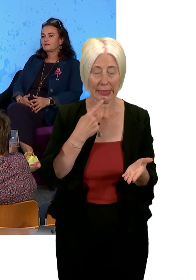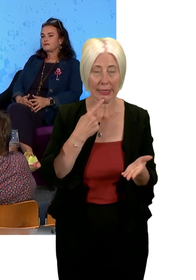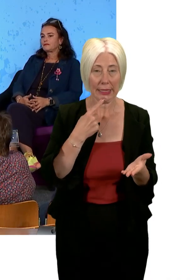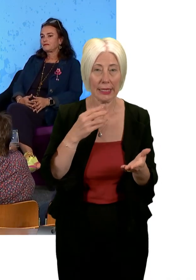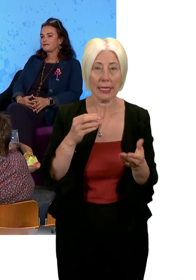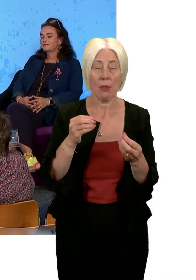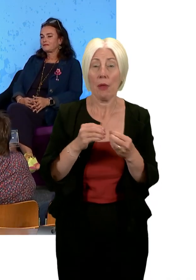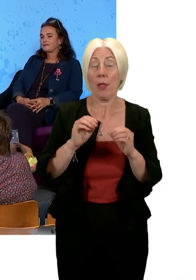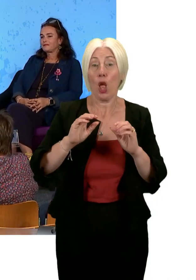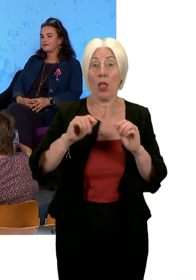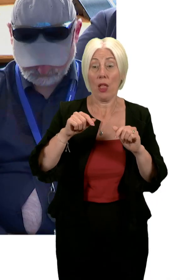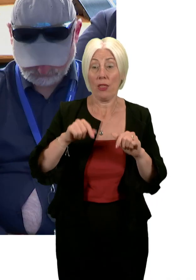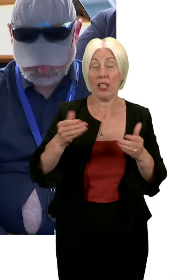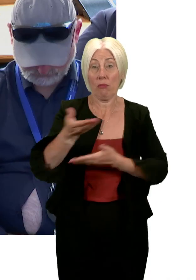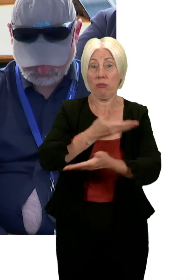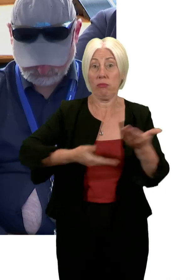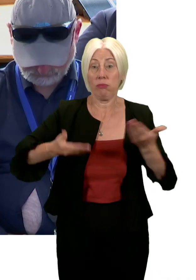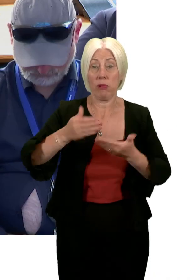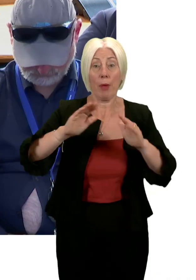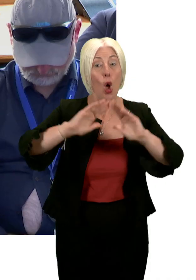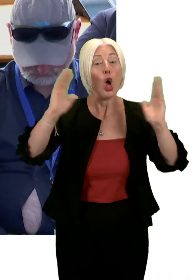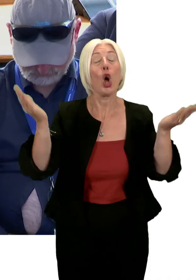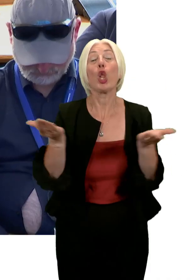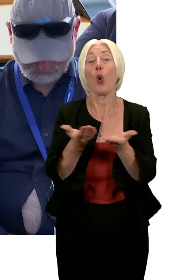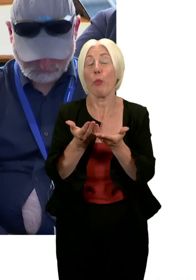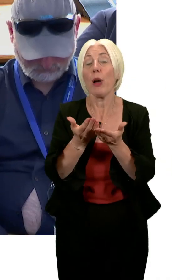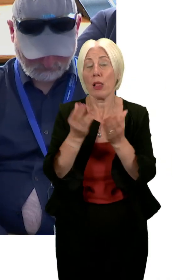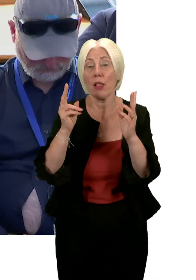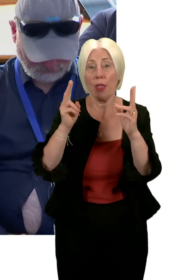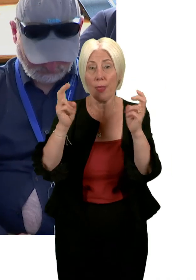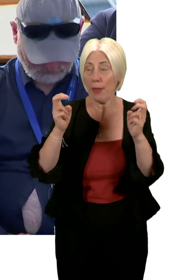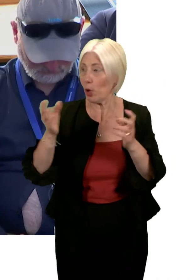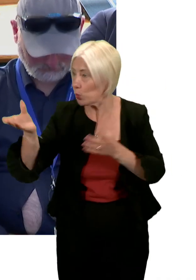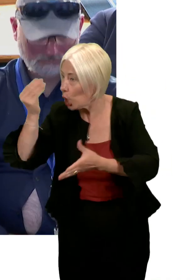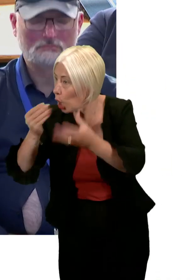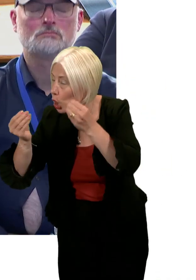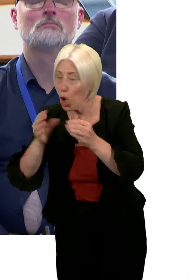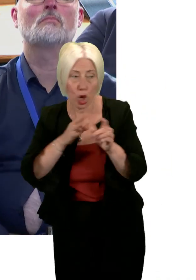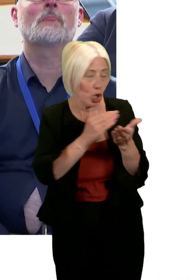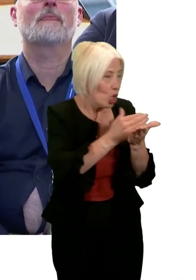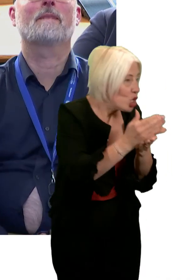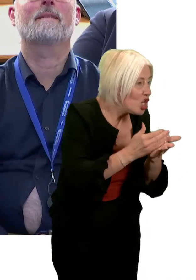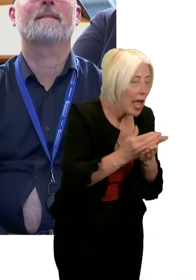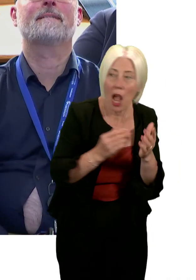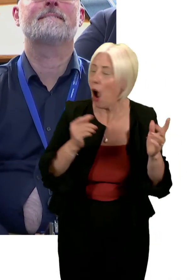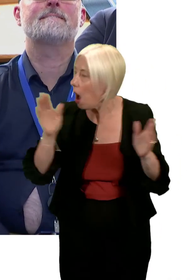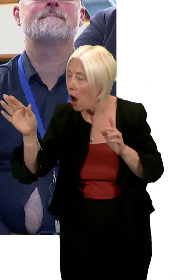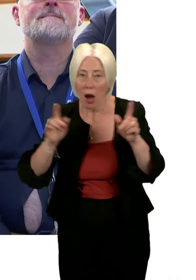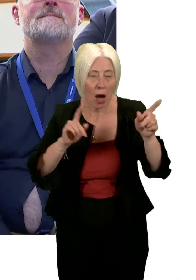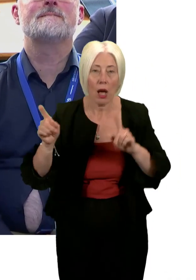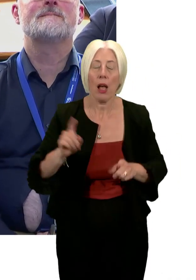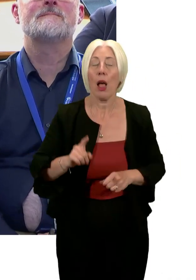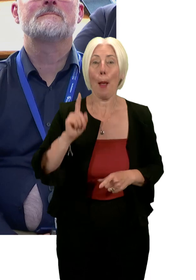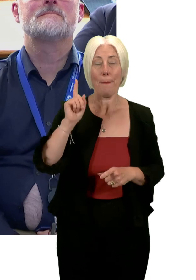a global theme coming into discussion, which I'm quite enjoying, because there's a lot of learning and sharing from other cultures as well. One thing I really